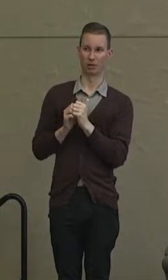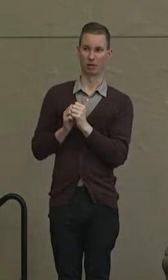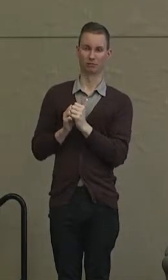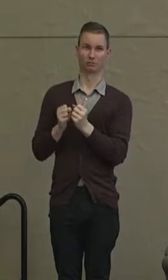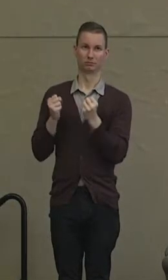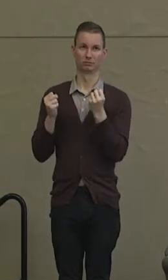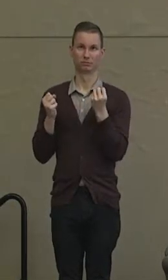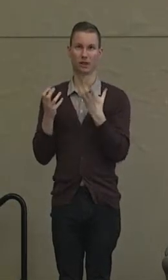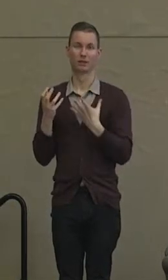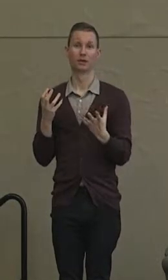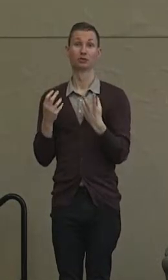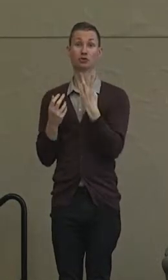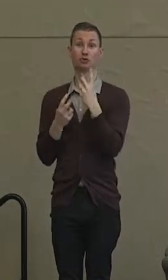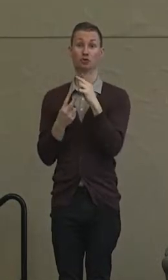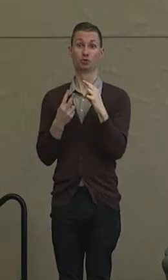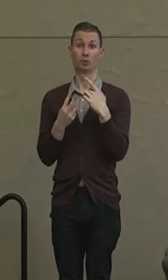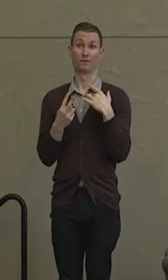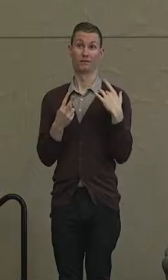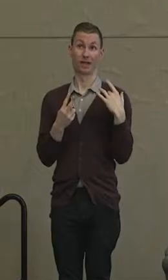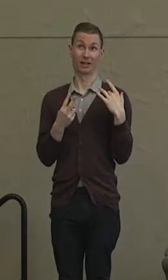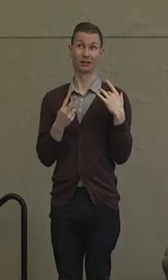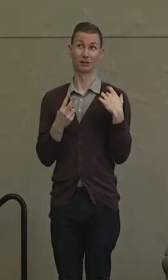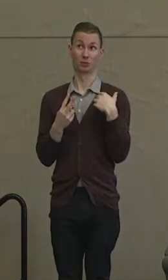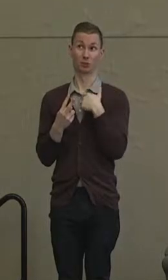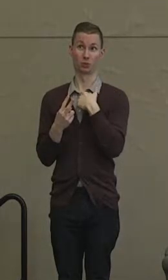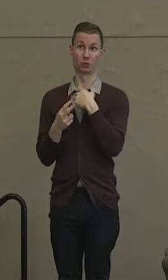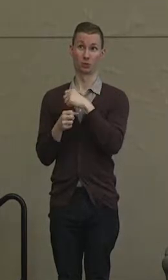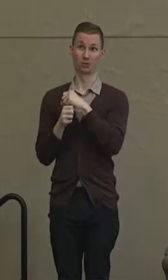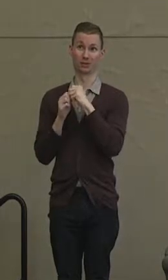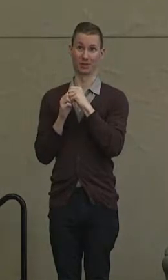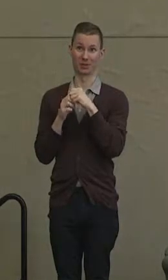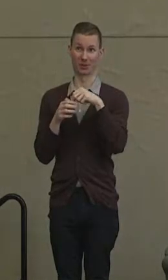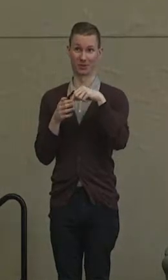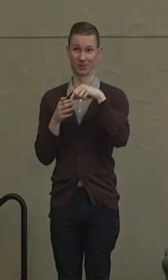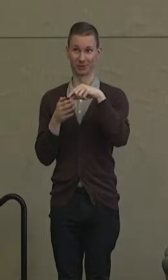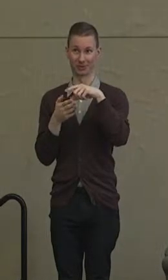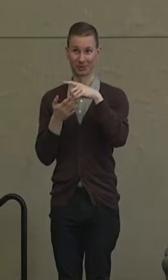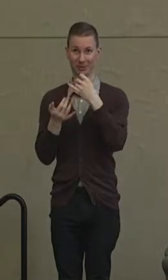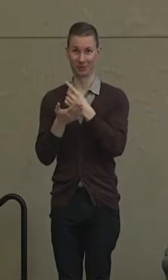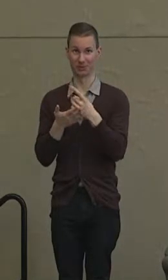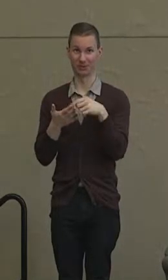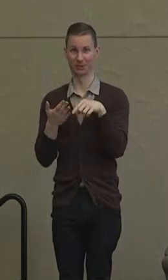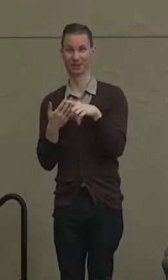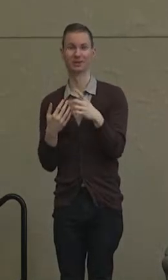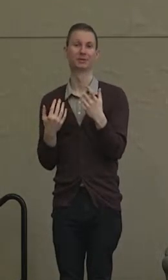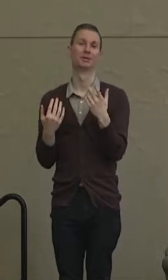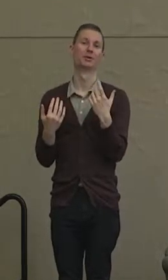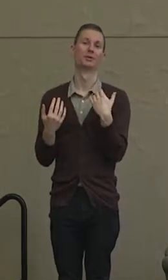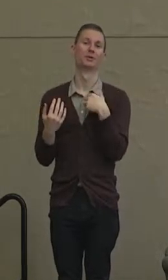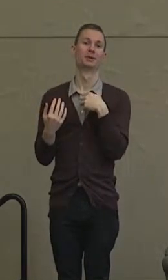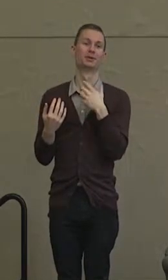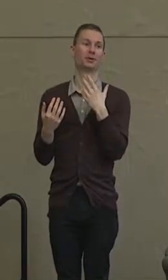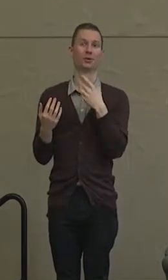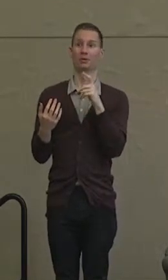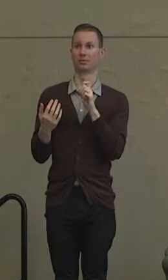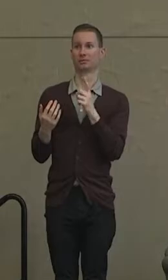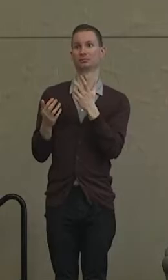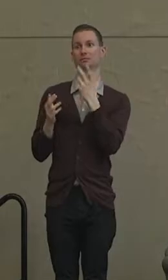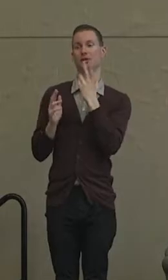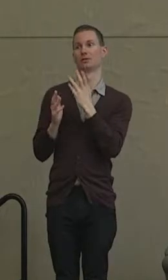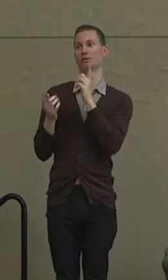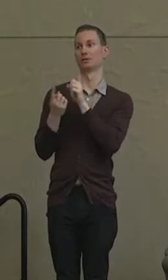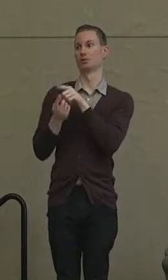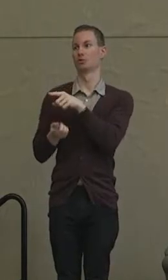things. We have two events, I think, within this next week together. So hopefully we talk about it. And Paul, I'm just honored to like meet you and be part of